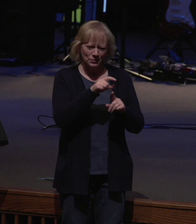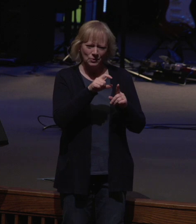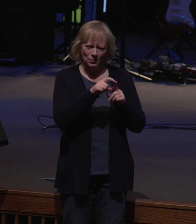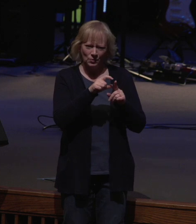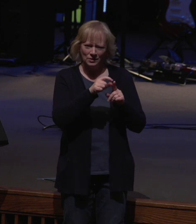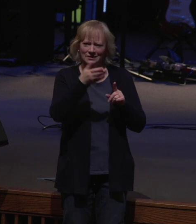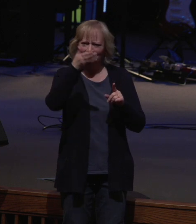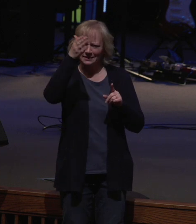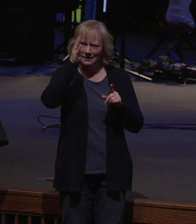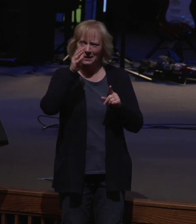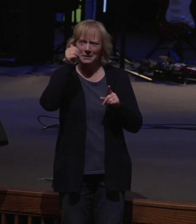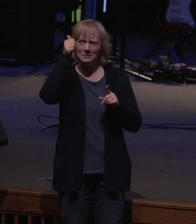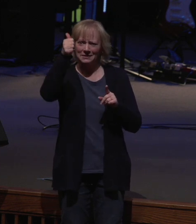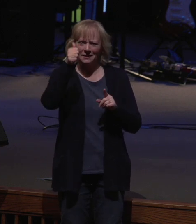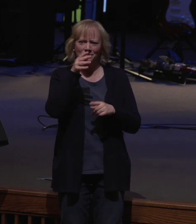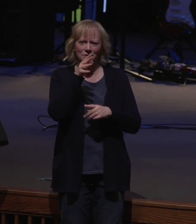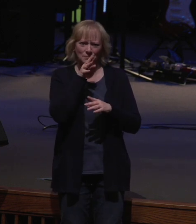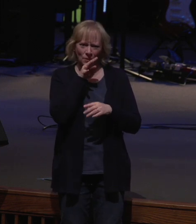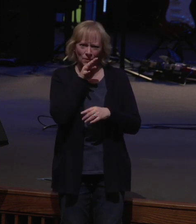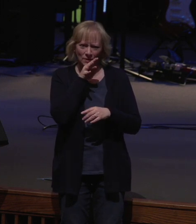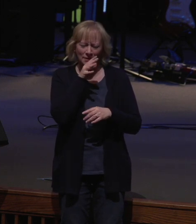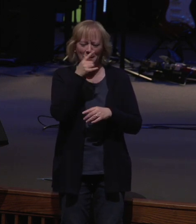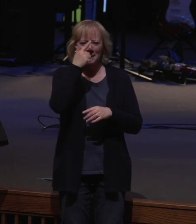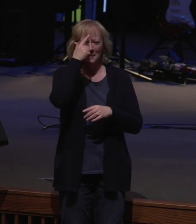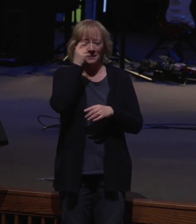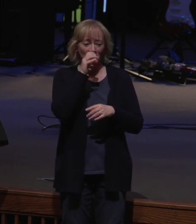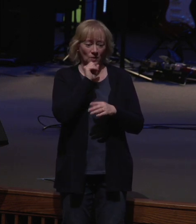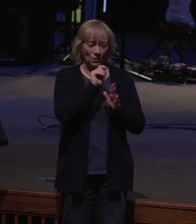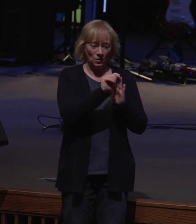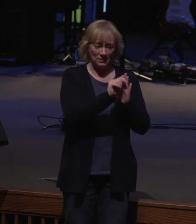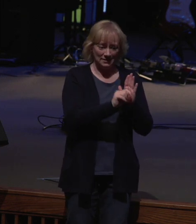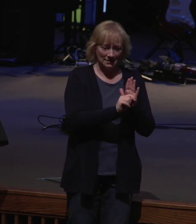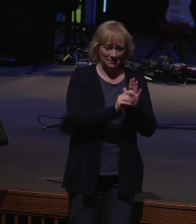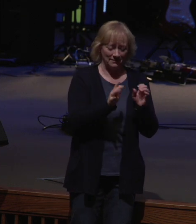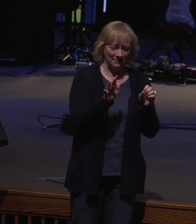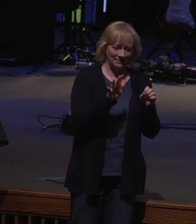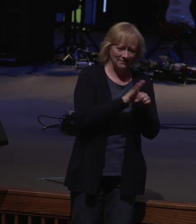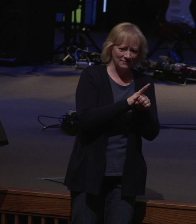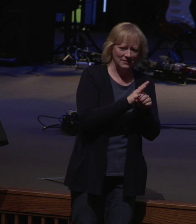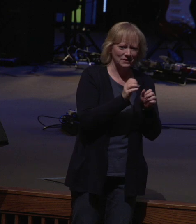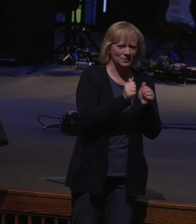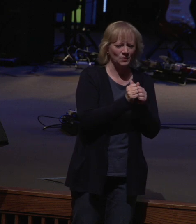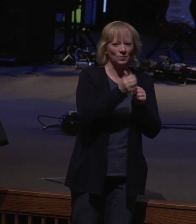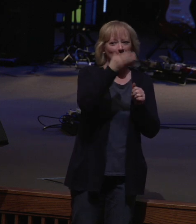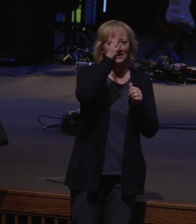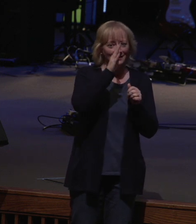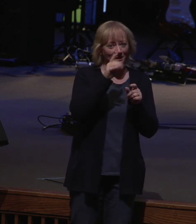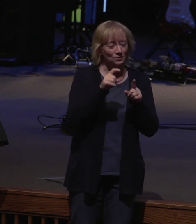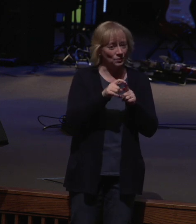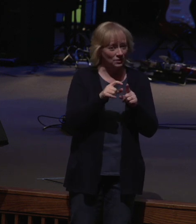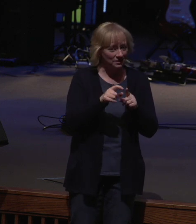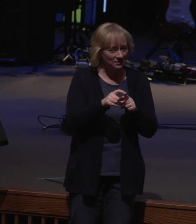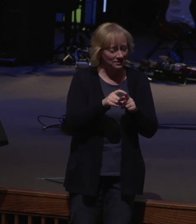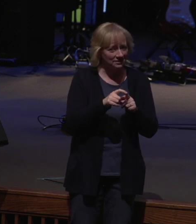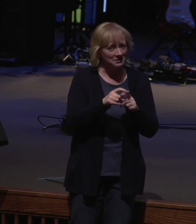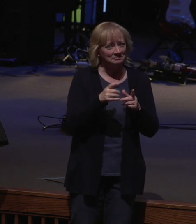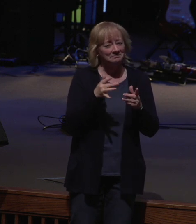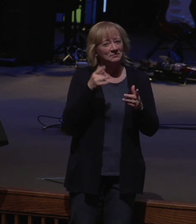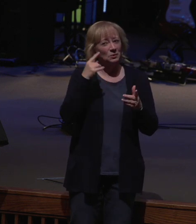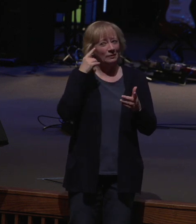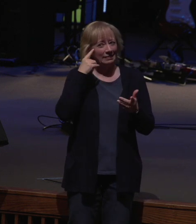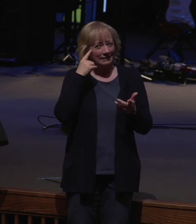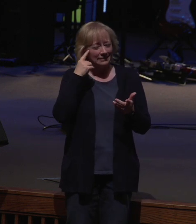spoke. And because the Old Testament is filled with the very words of God, you would think